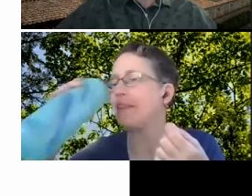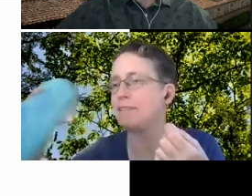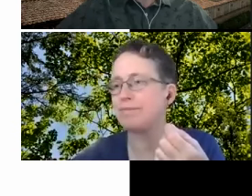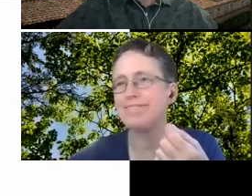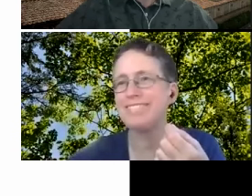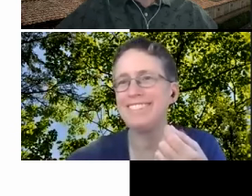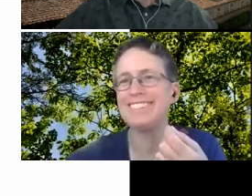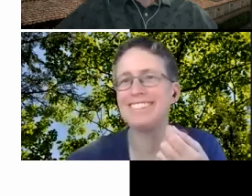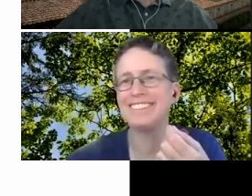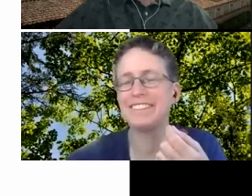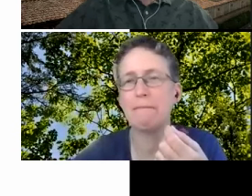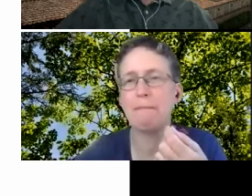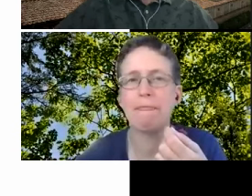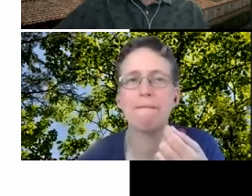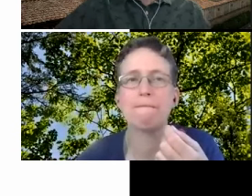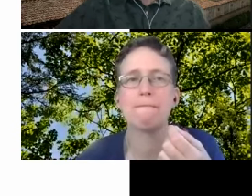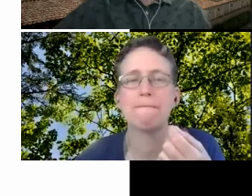in a bit.